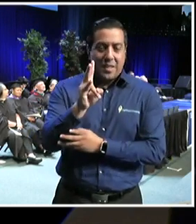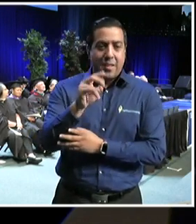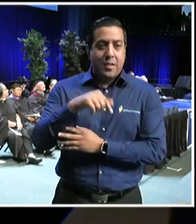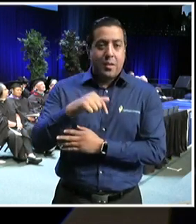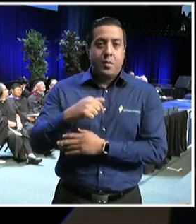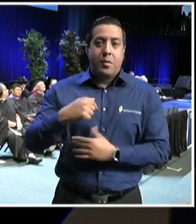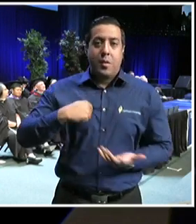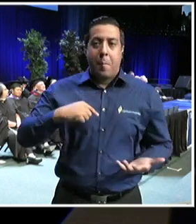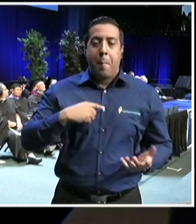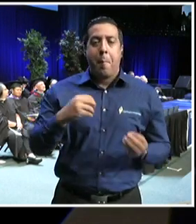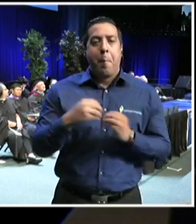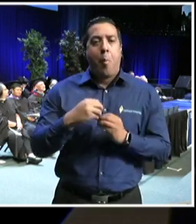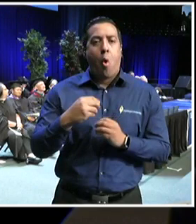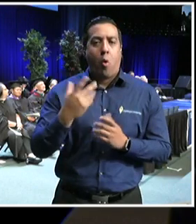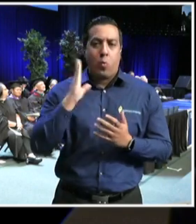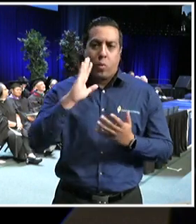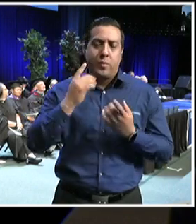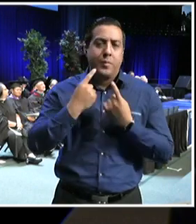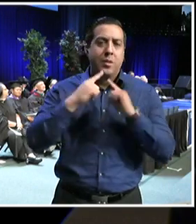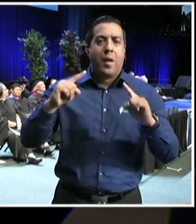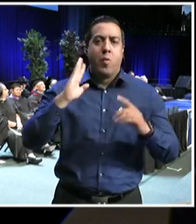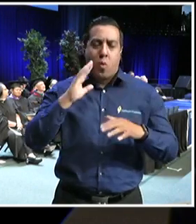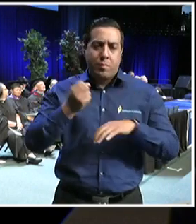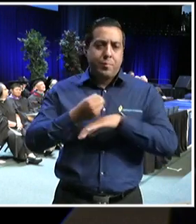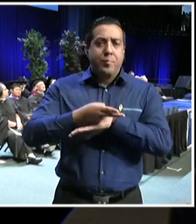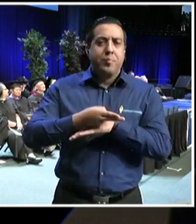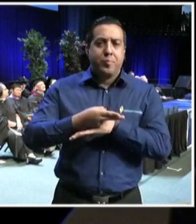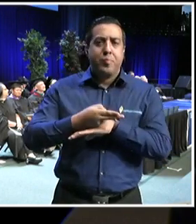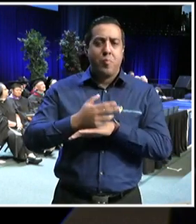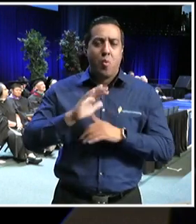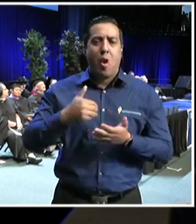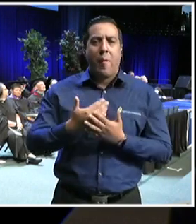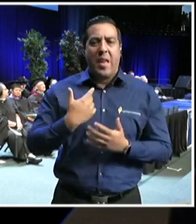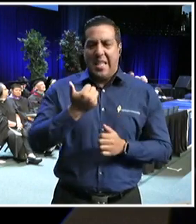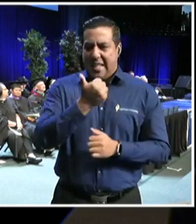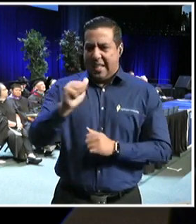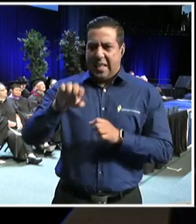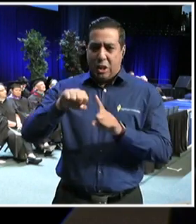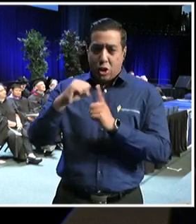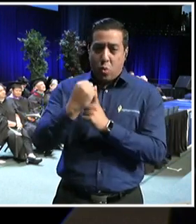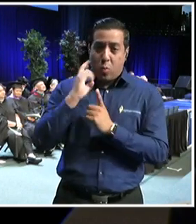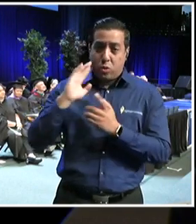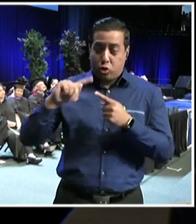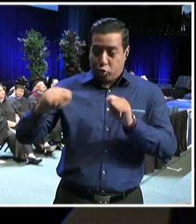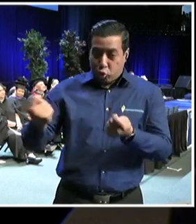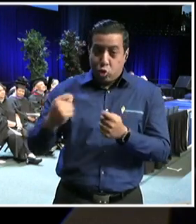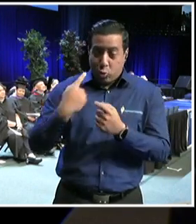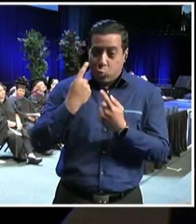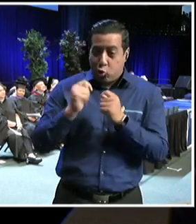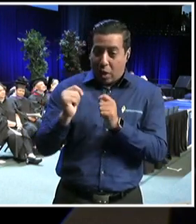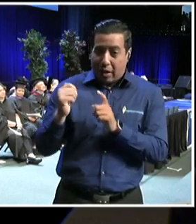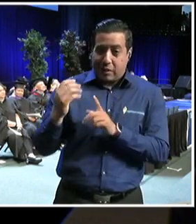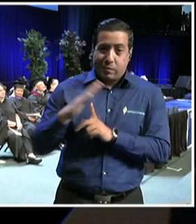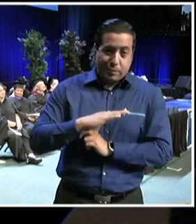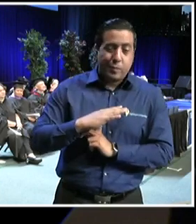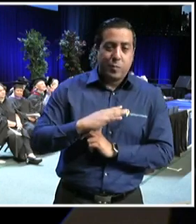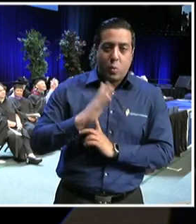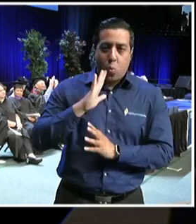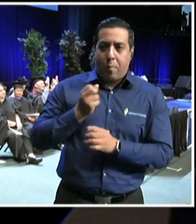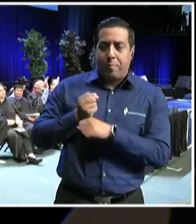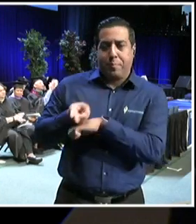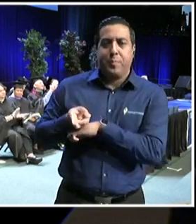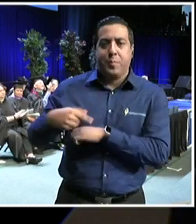2017 is more than conquerors. So we will make it through any and every situation that tries to break us.